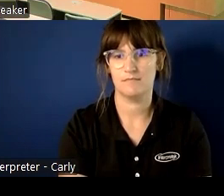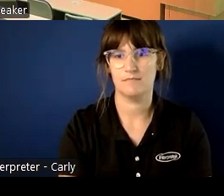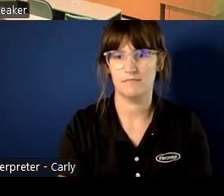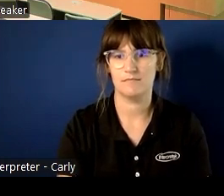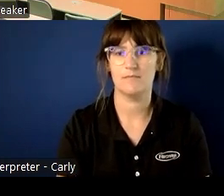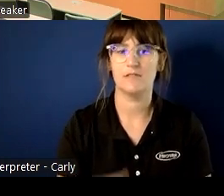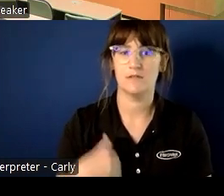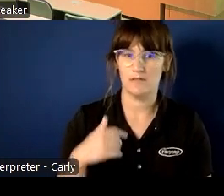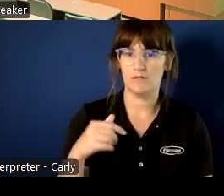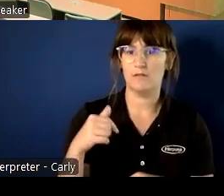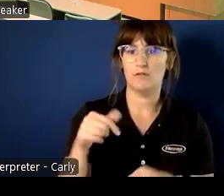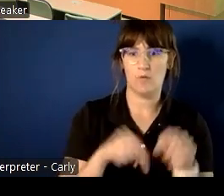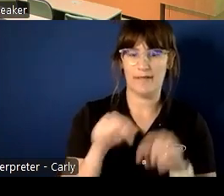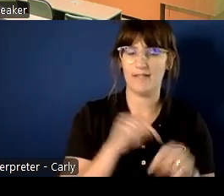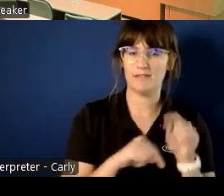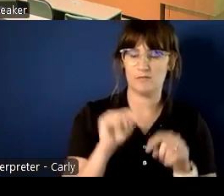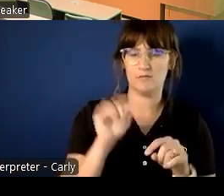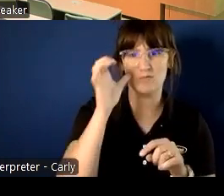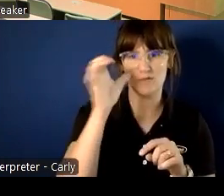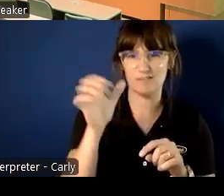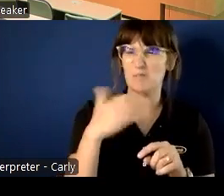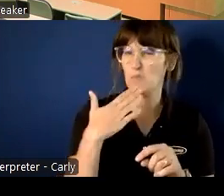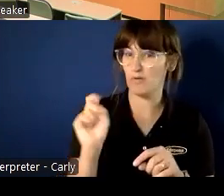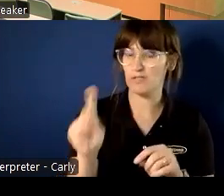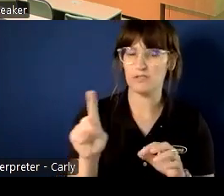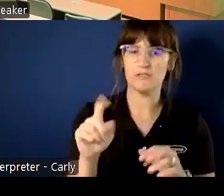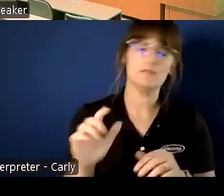concept that was popular back in 2010-ish.